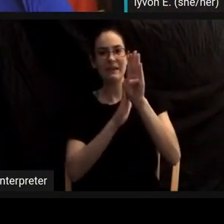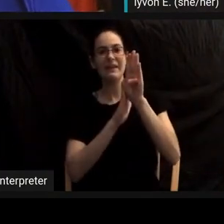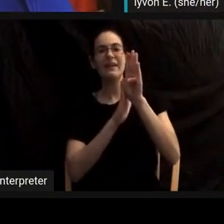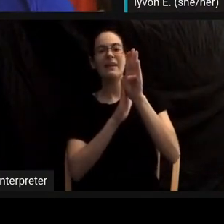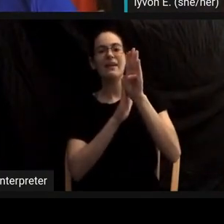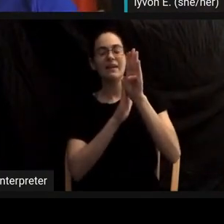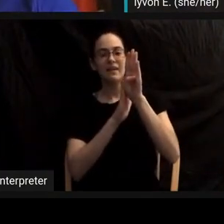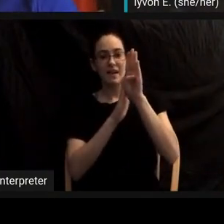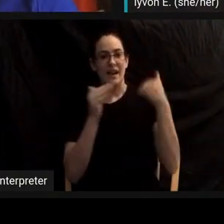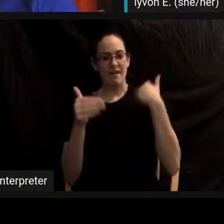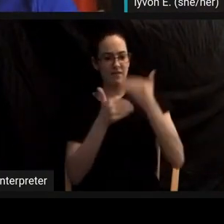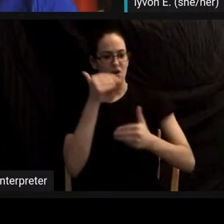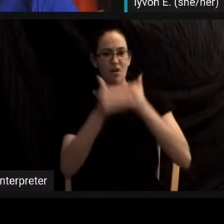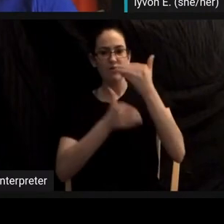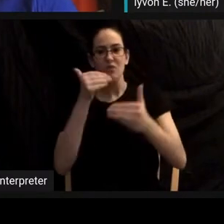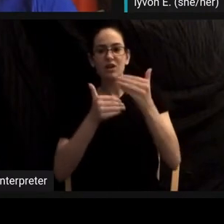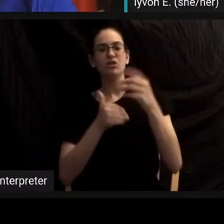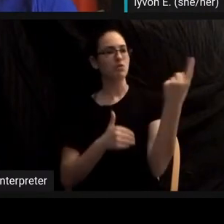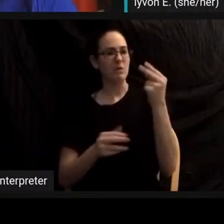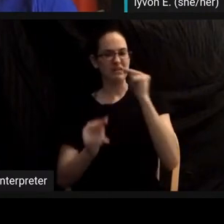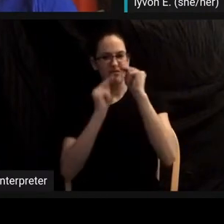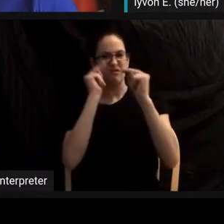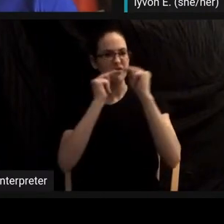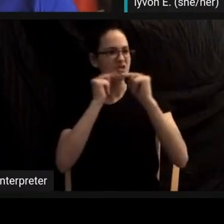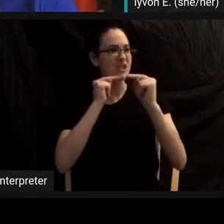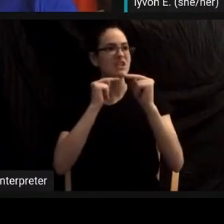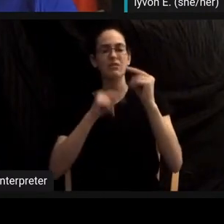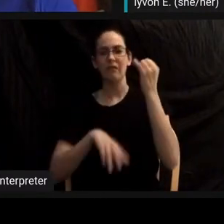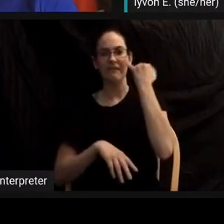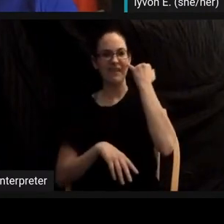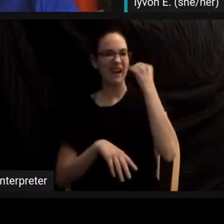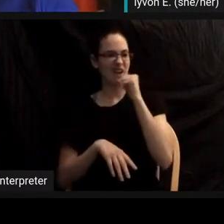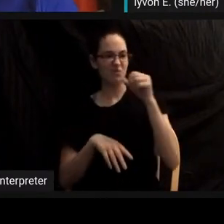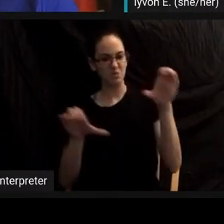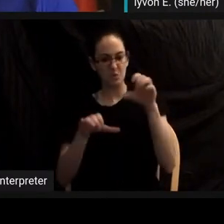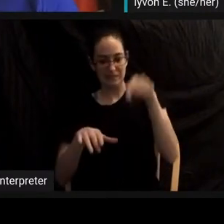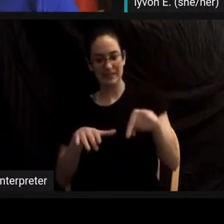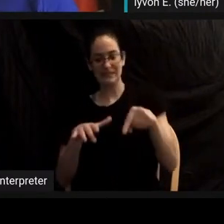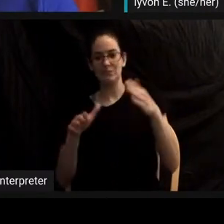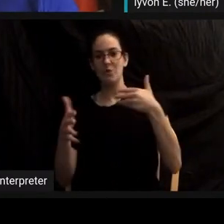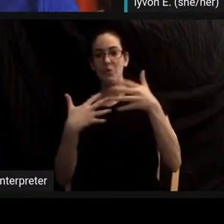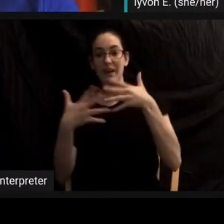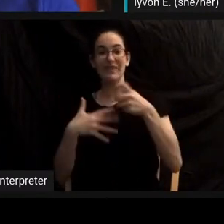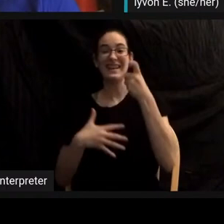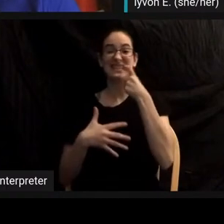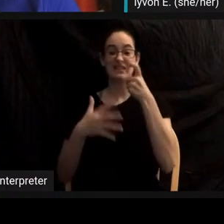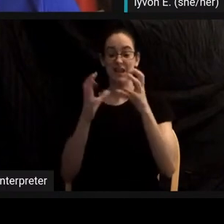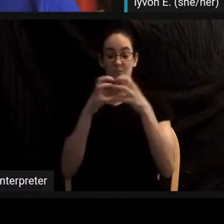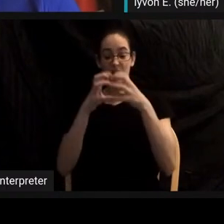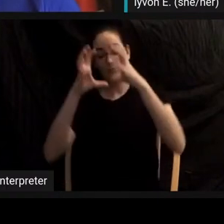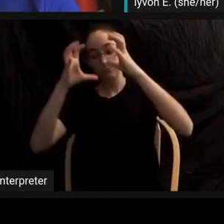pipeline. And so, yeah, it's always a negotiation of like, if I don't do this thing, this is a glass ball and it will